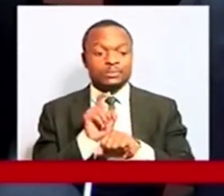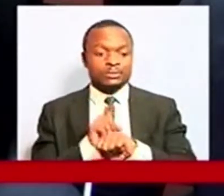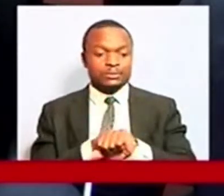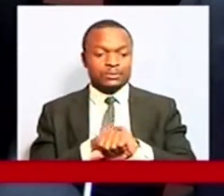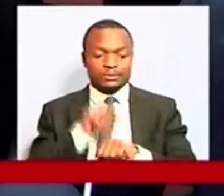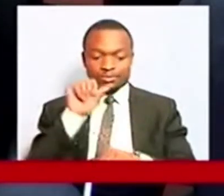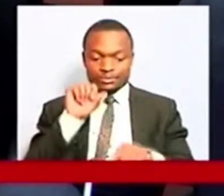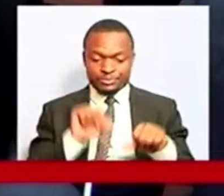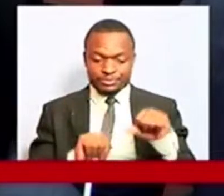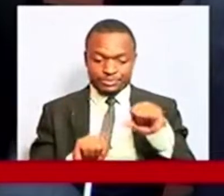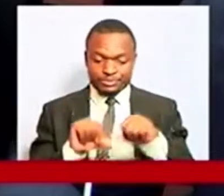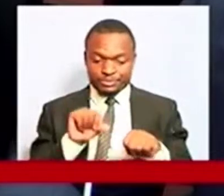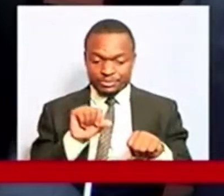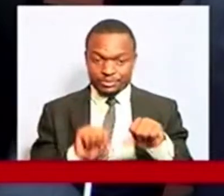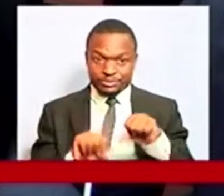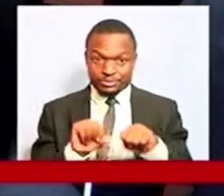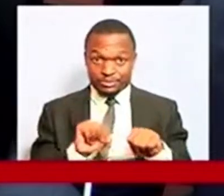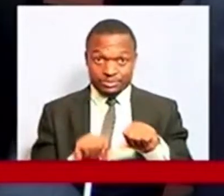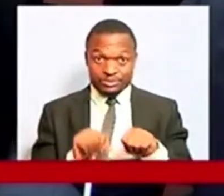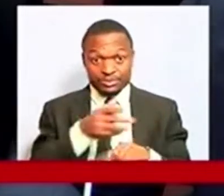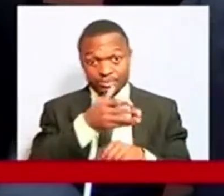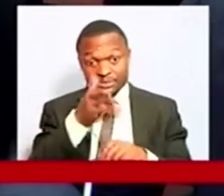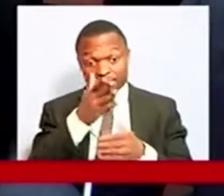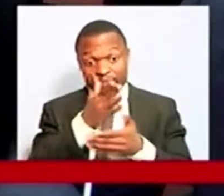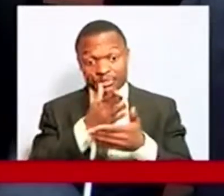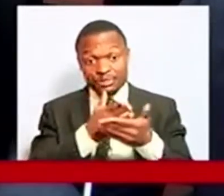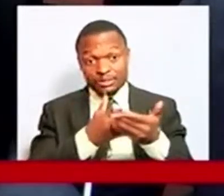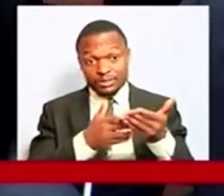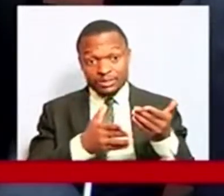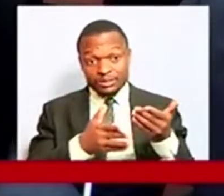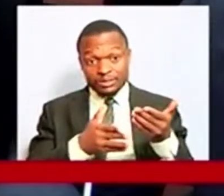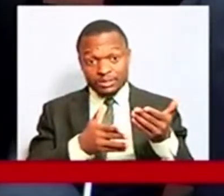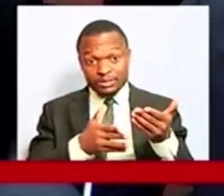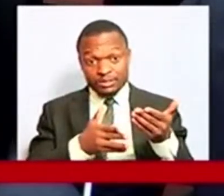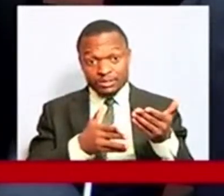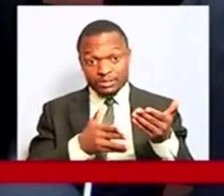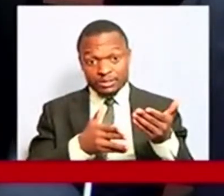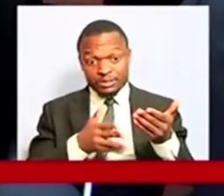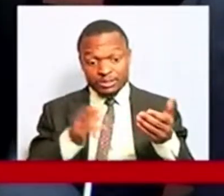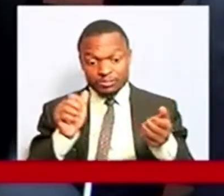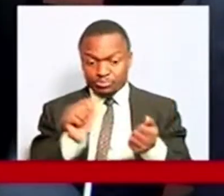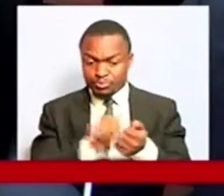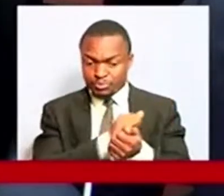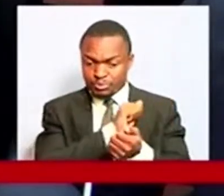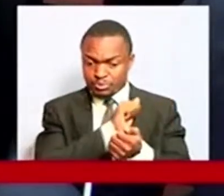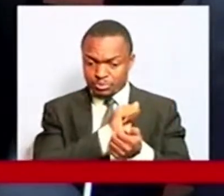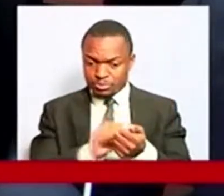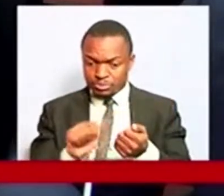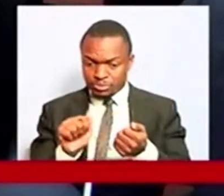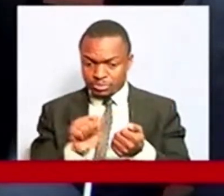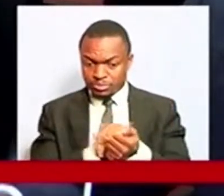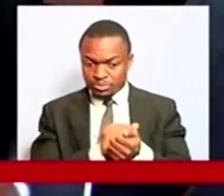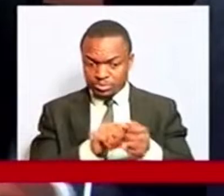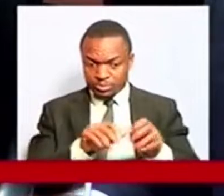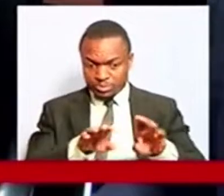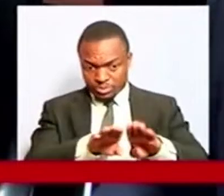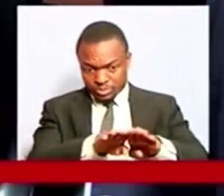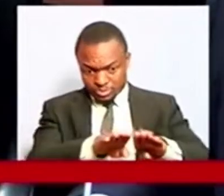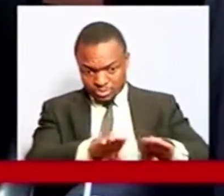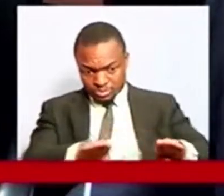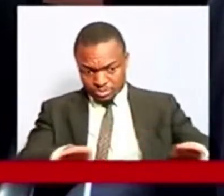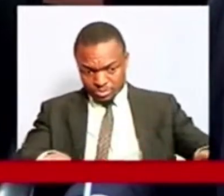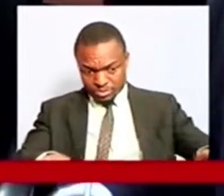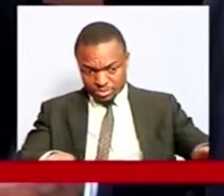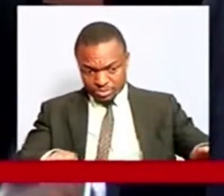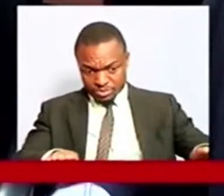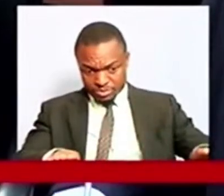audit, there were some defects, such as on the veranda, peeling off the